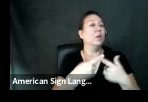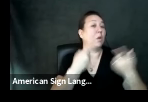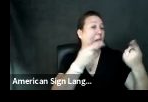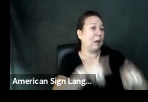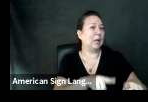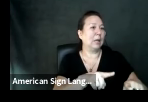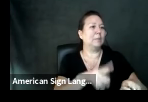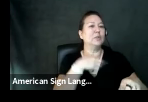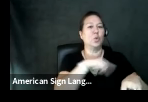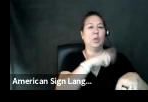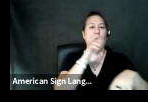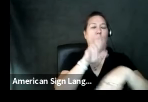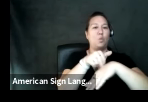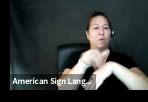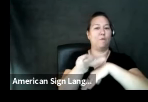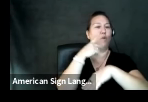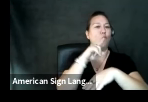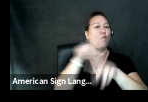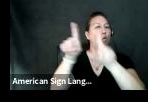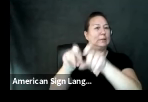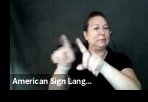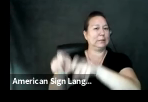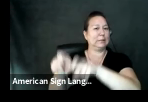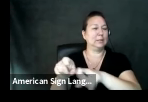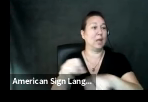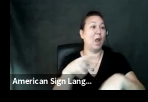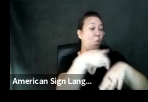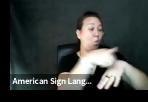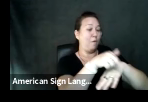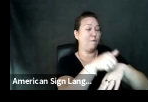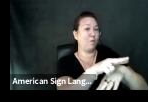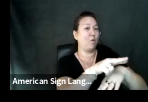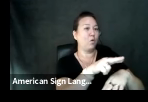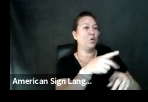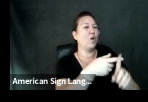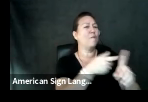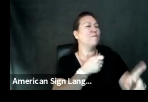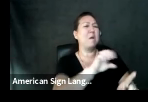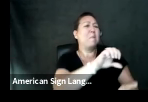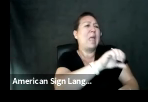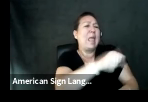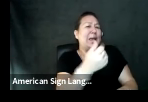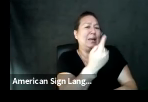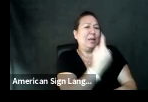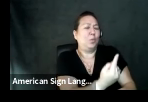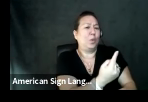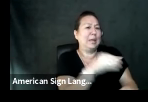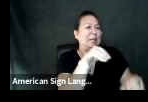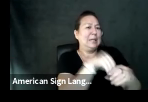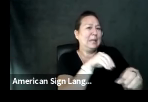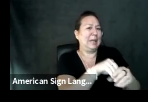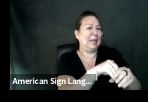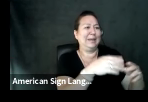assessment. So a referral can be made by anyone in the educational team, including the parent, a teacher,